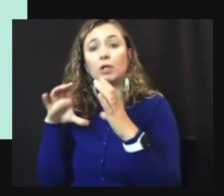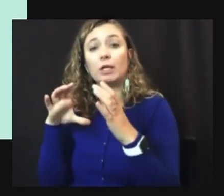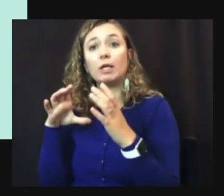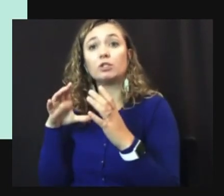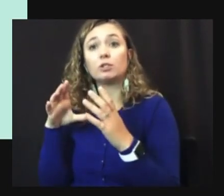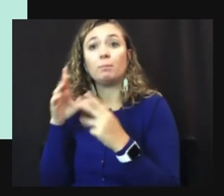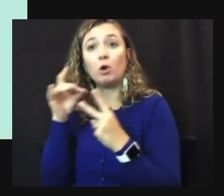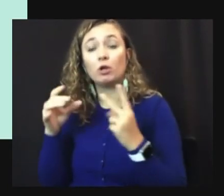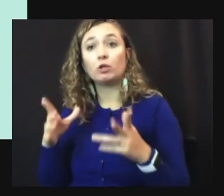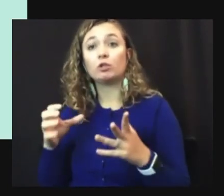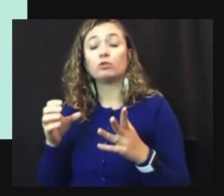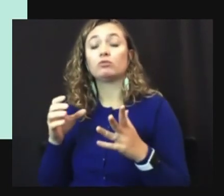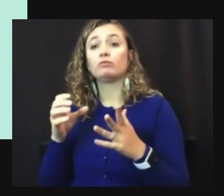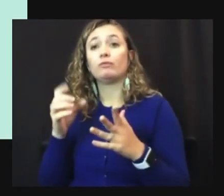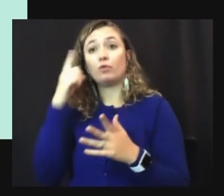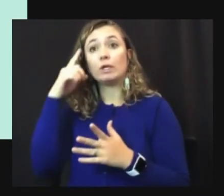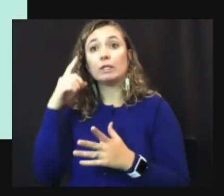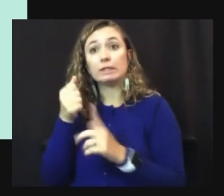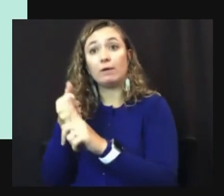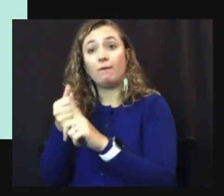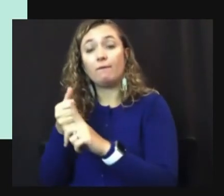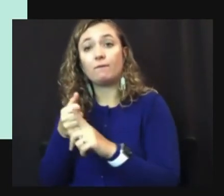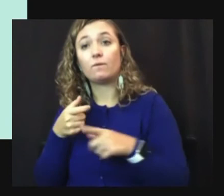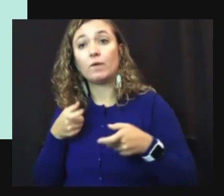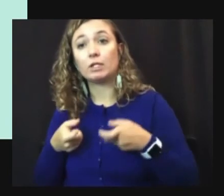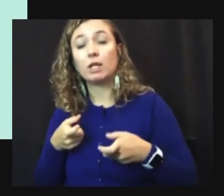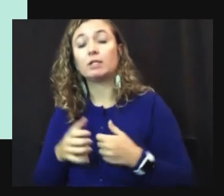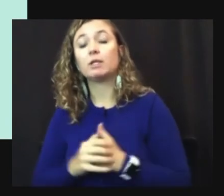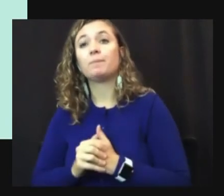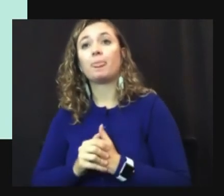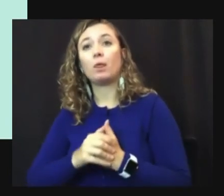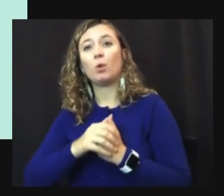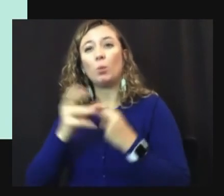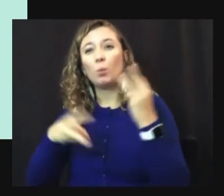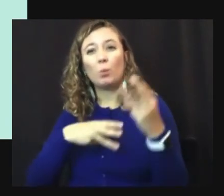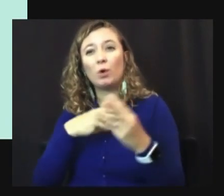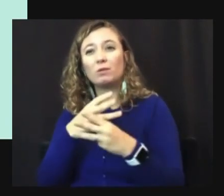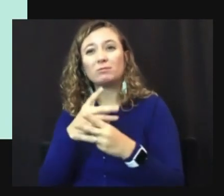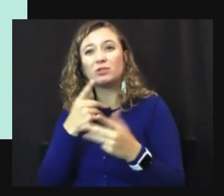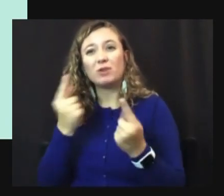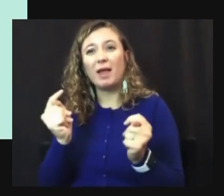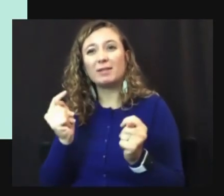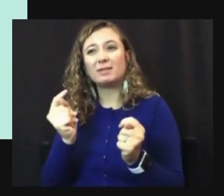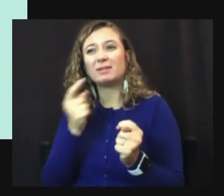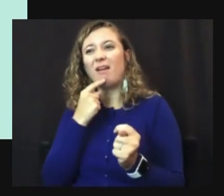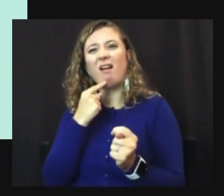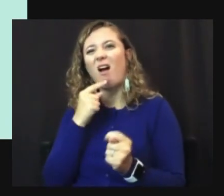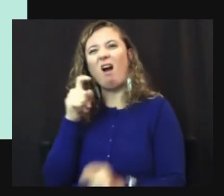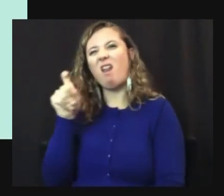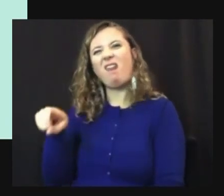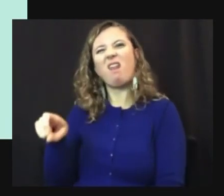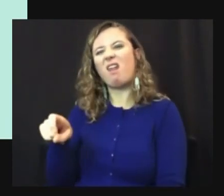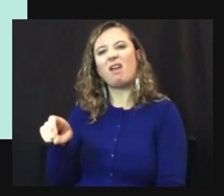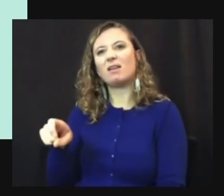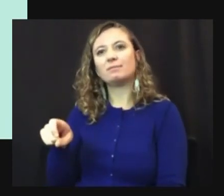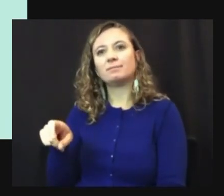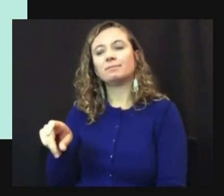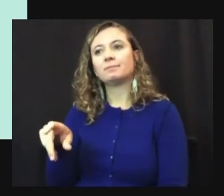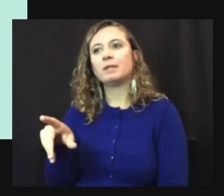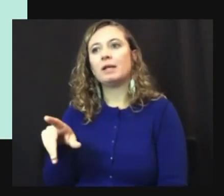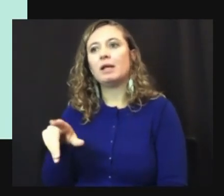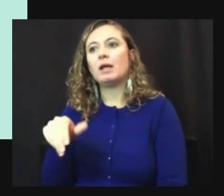and the world tries to deny that to non-speakers. ASHA, the American